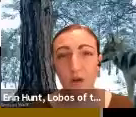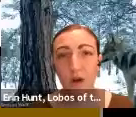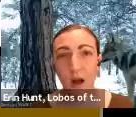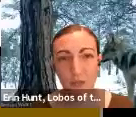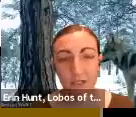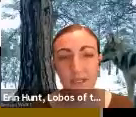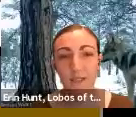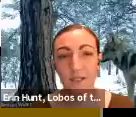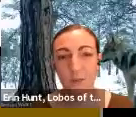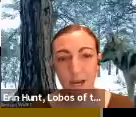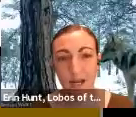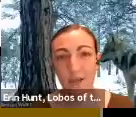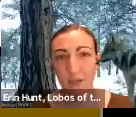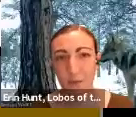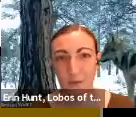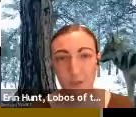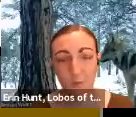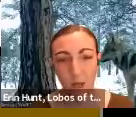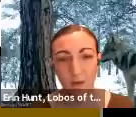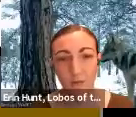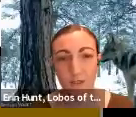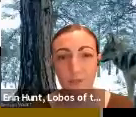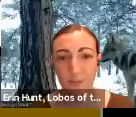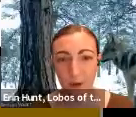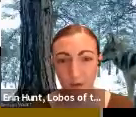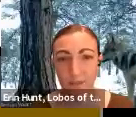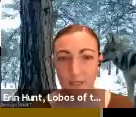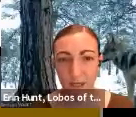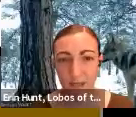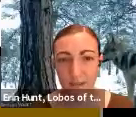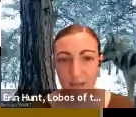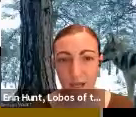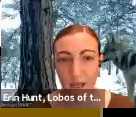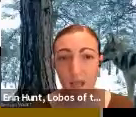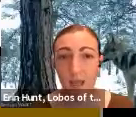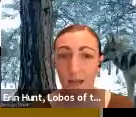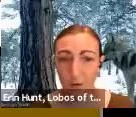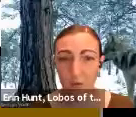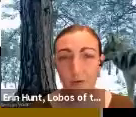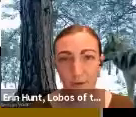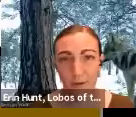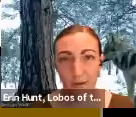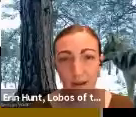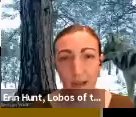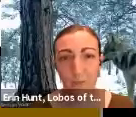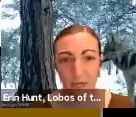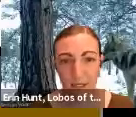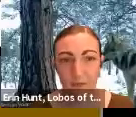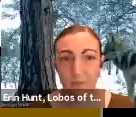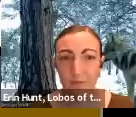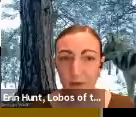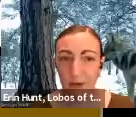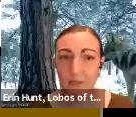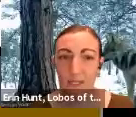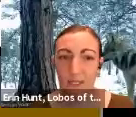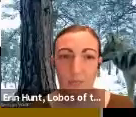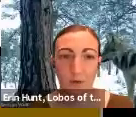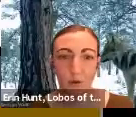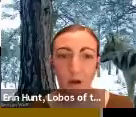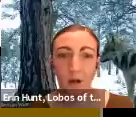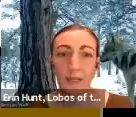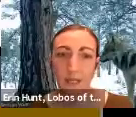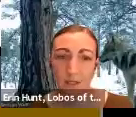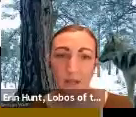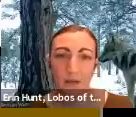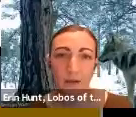is your opportunity to demand that U.S. Fish and Wildlife Service follow the science and the court order and base the revised